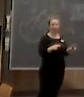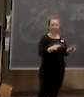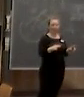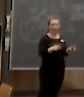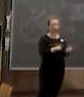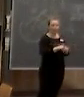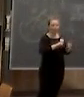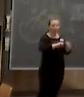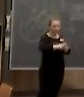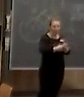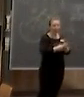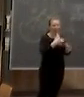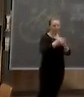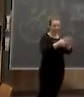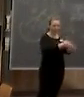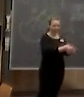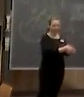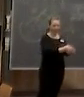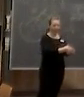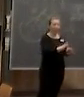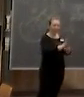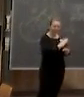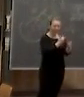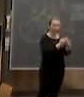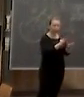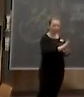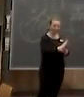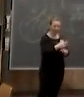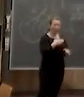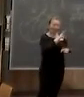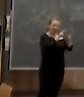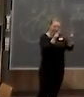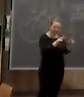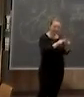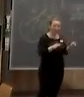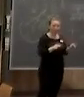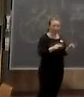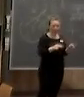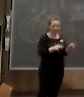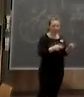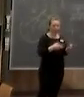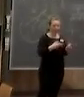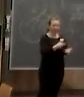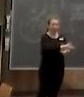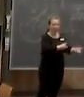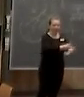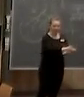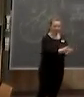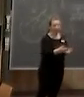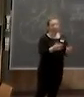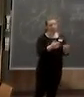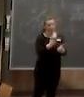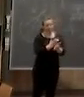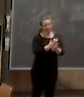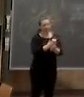key strategic factor. That it was business to business, international shipments, and we actually pulled out of a very expensive domestic market in